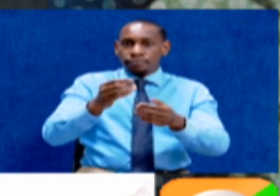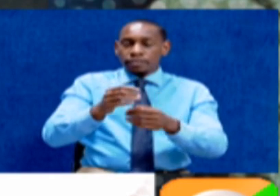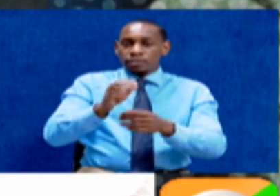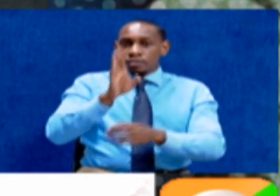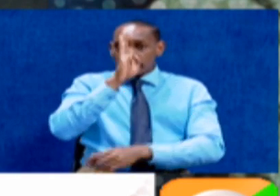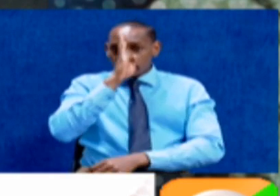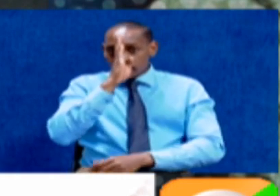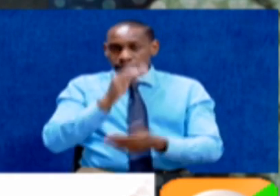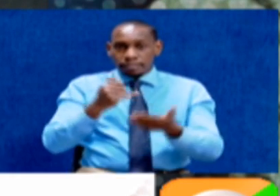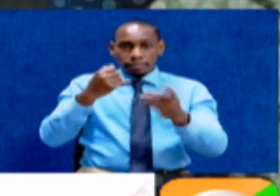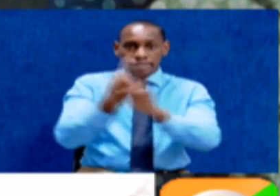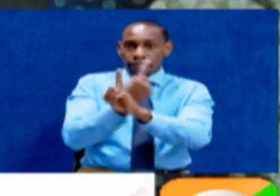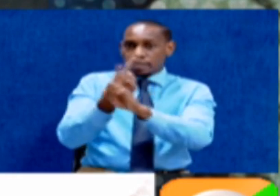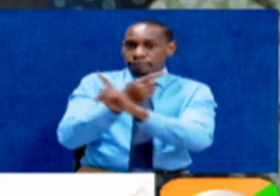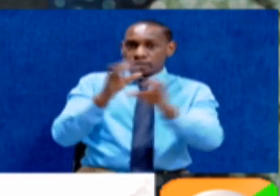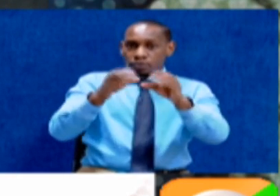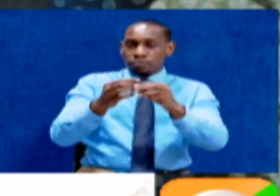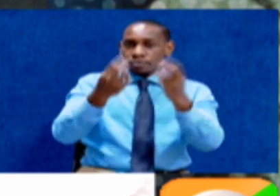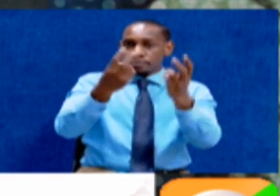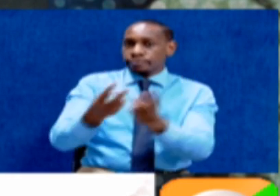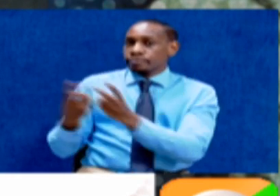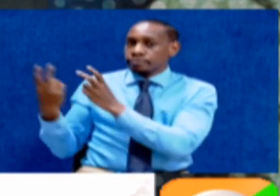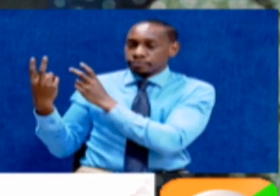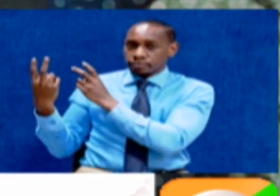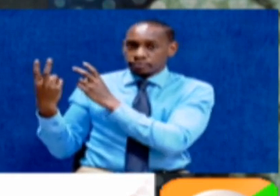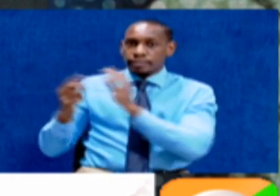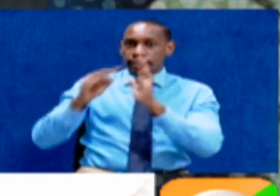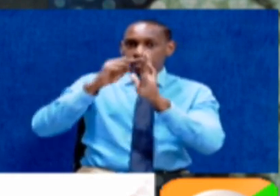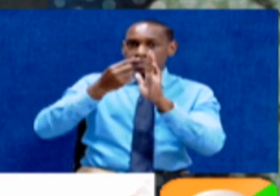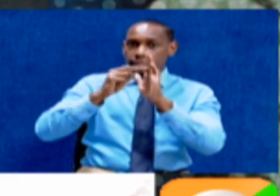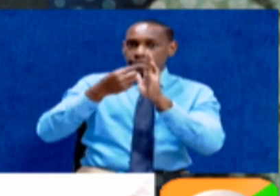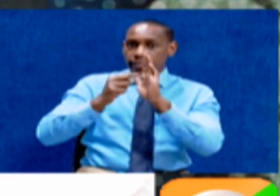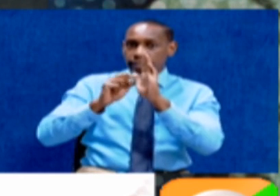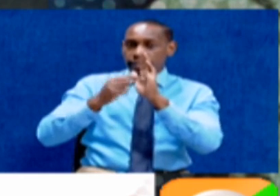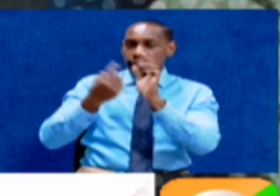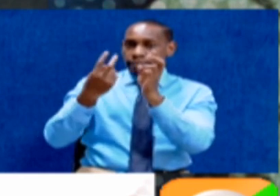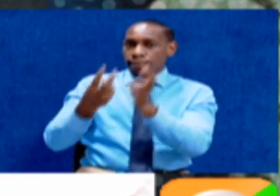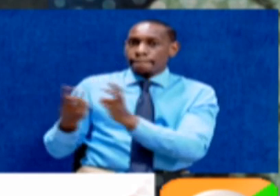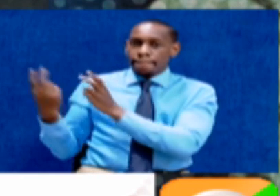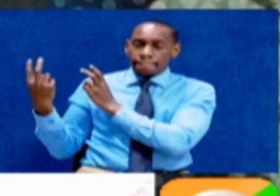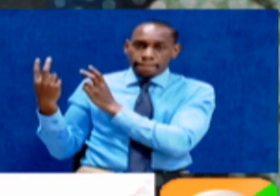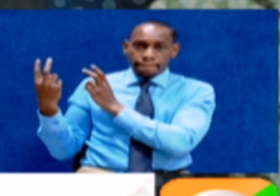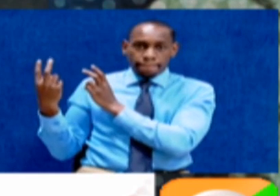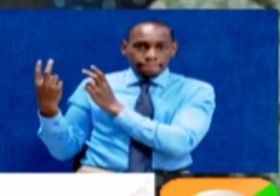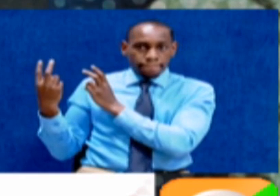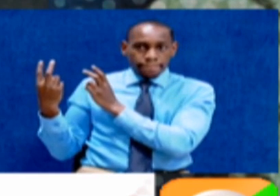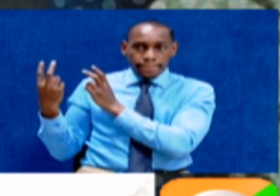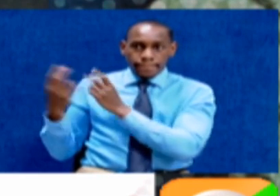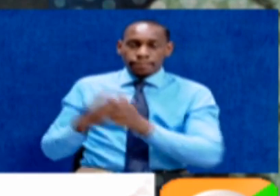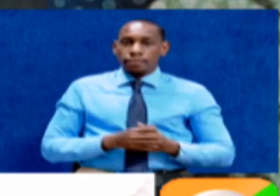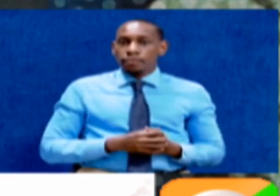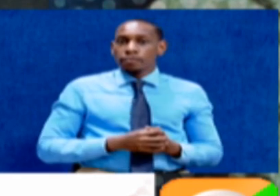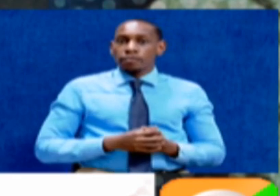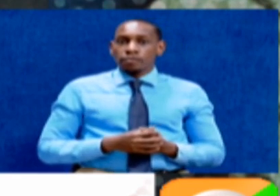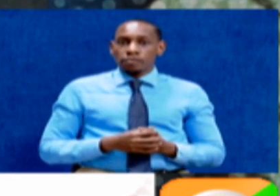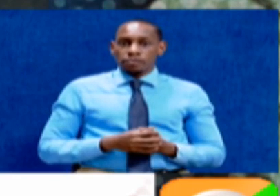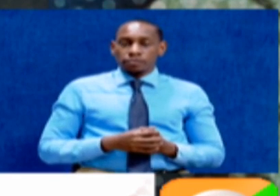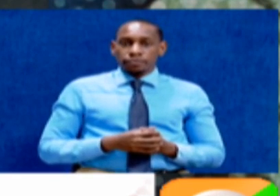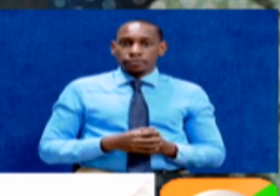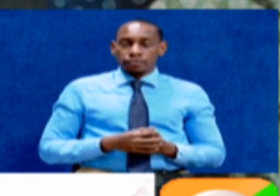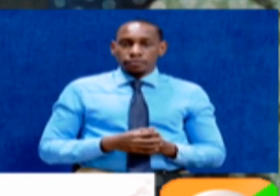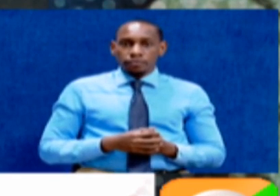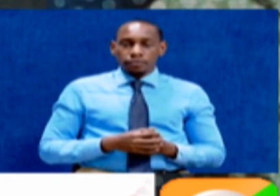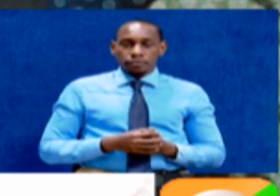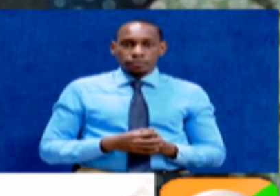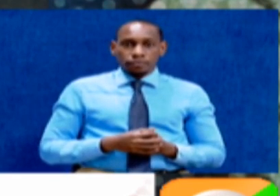are Ademwa Enterprises, Ngoya Cosmetics and Beauty, Frigoya Investments, Al Frank Investments,